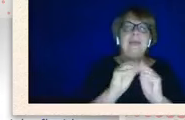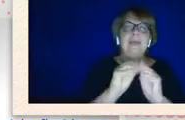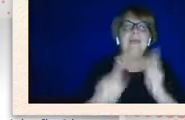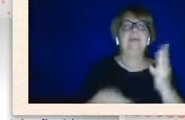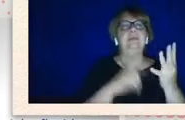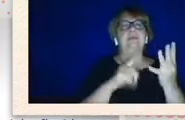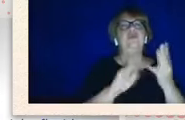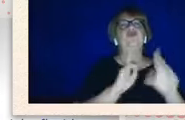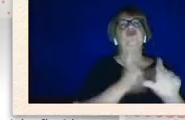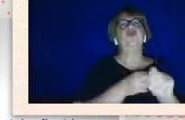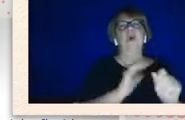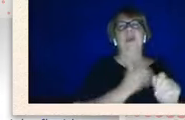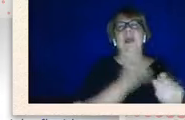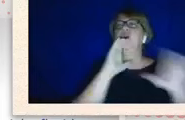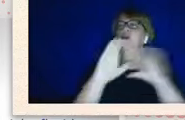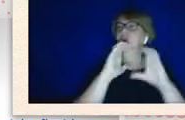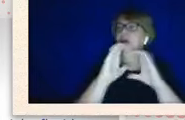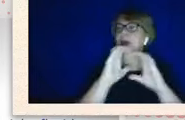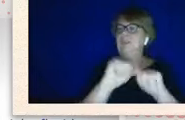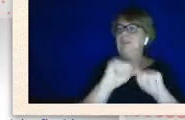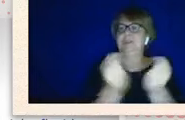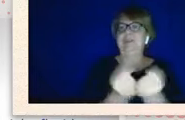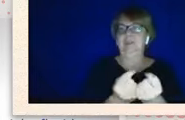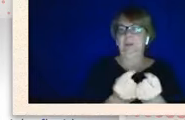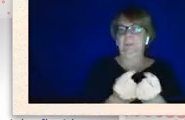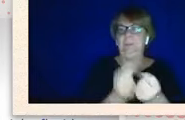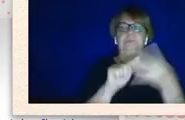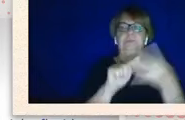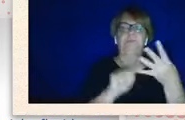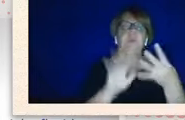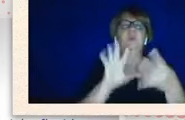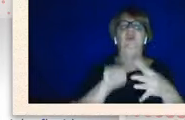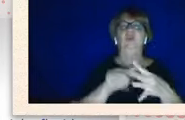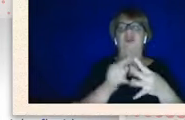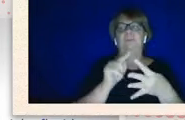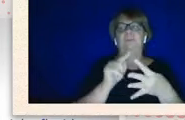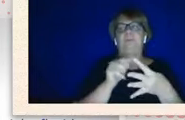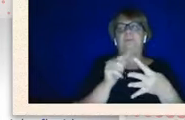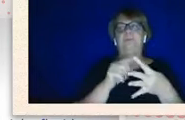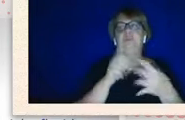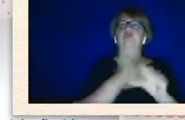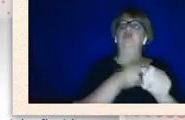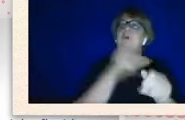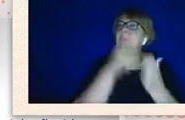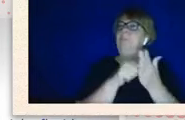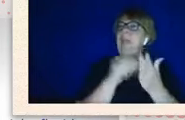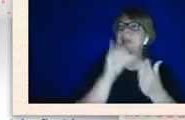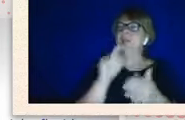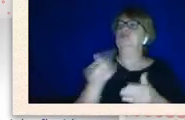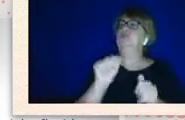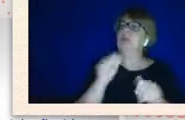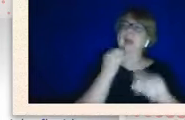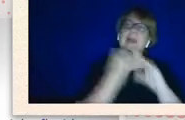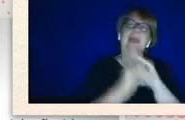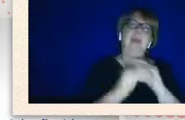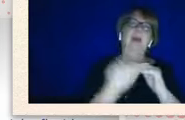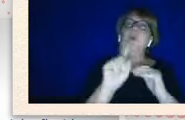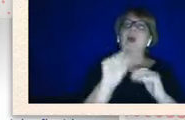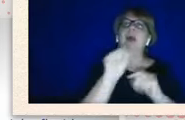our communications team. So let's start with join our mailing list. You can email us at